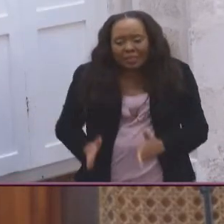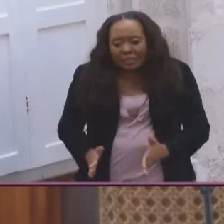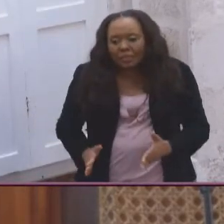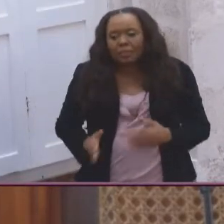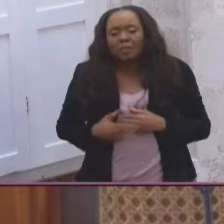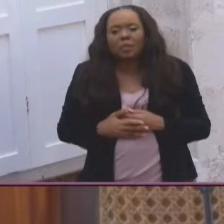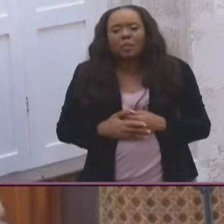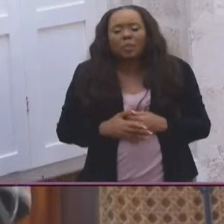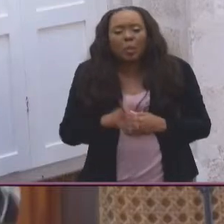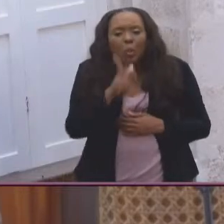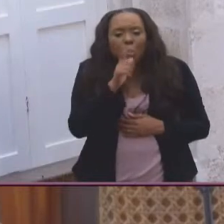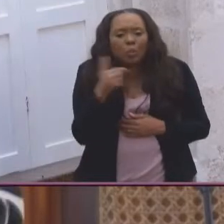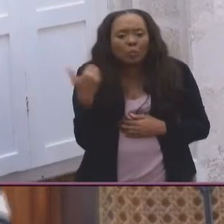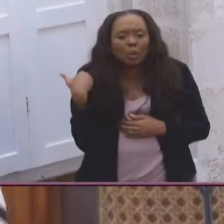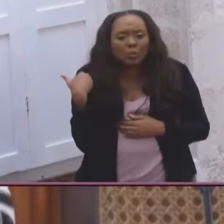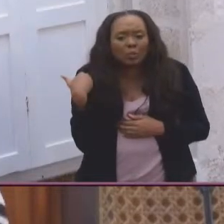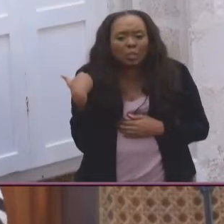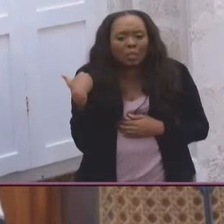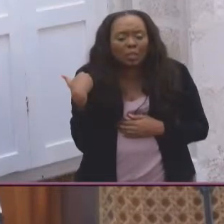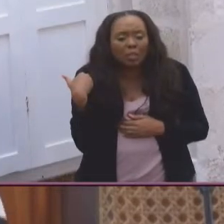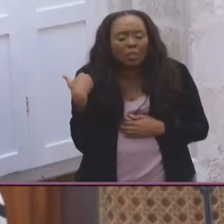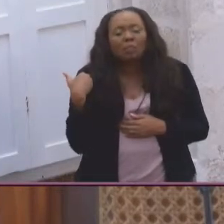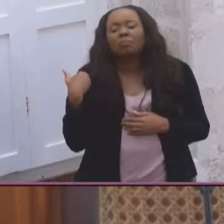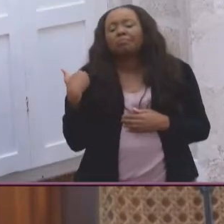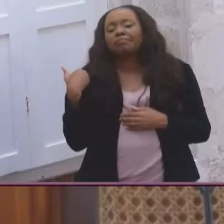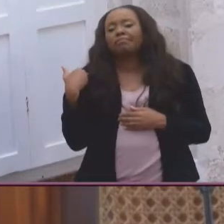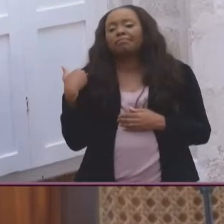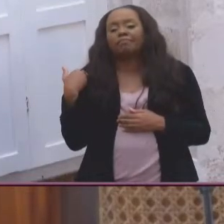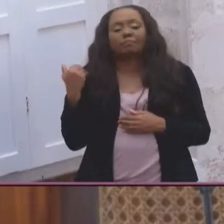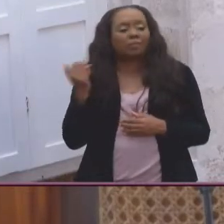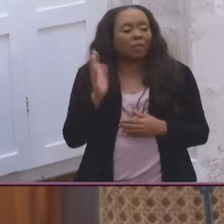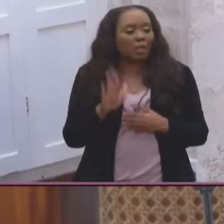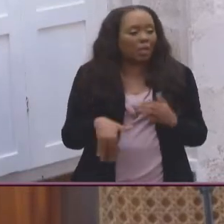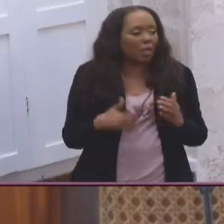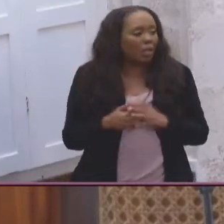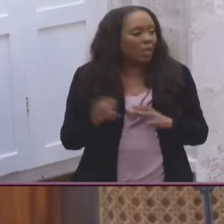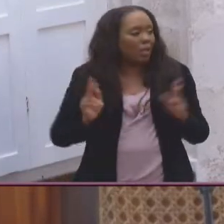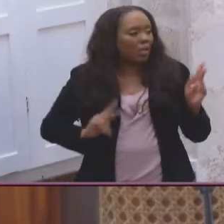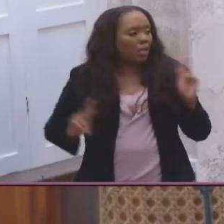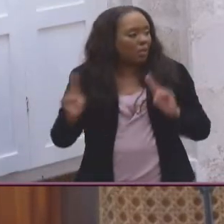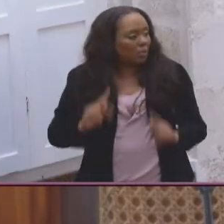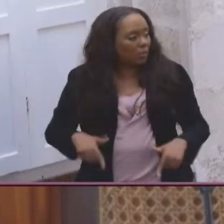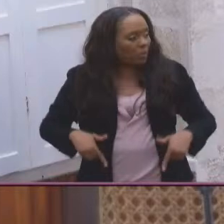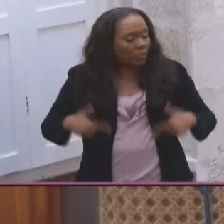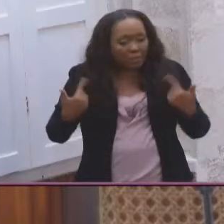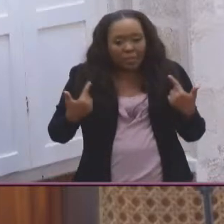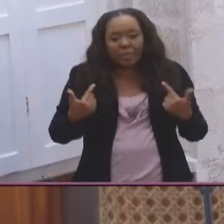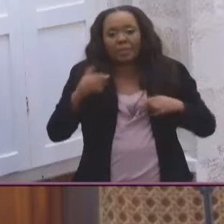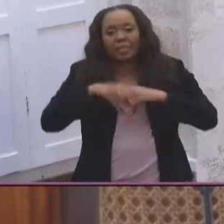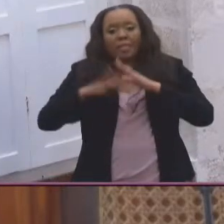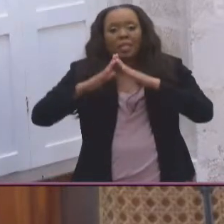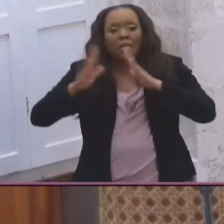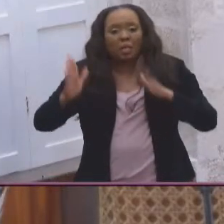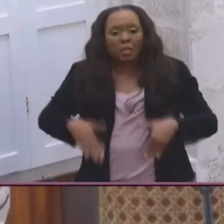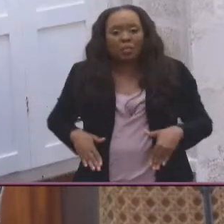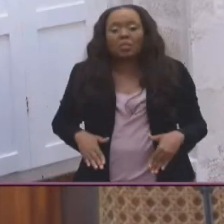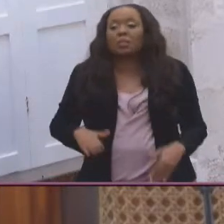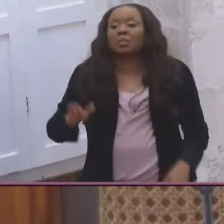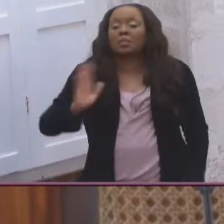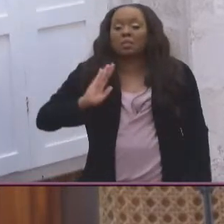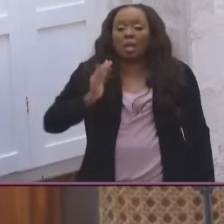conduct of everybody who lives in a house in Barbados. That, at the end of the day, is